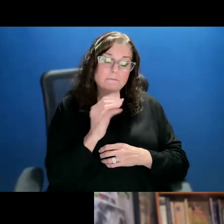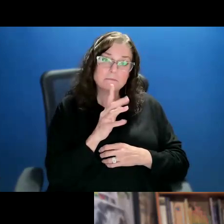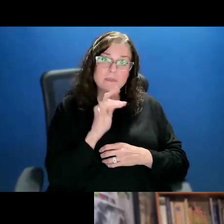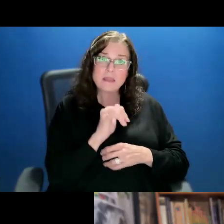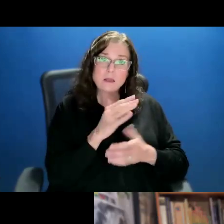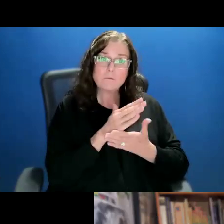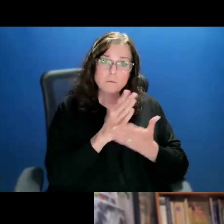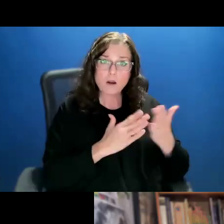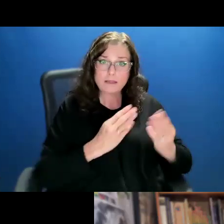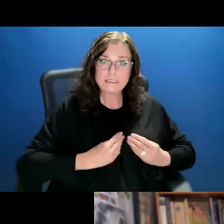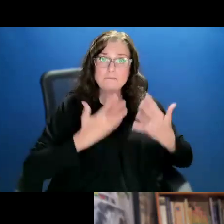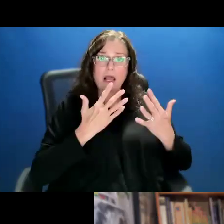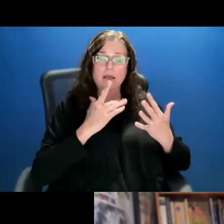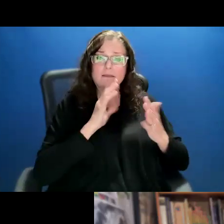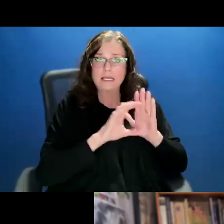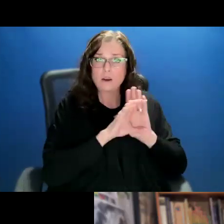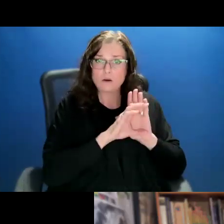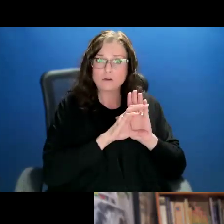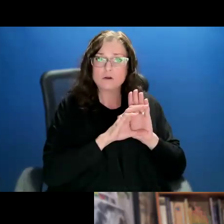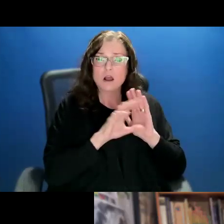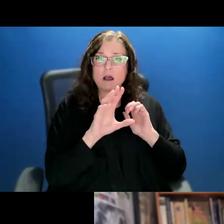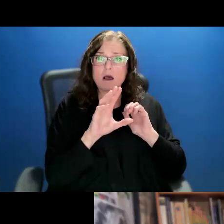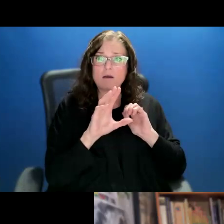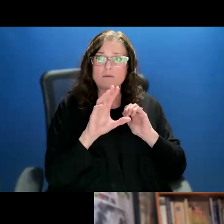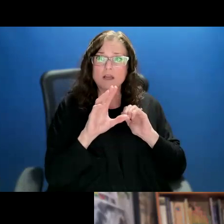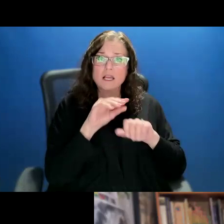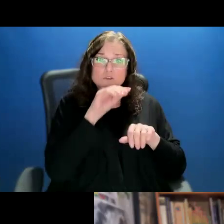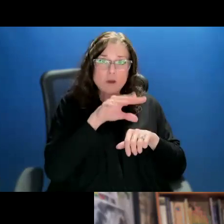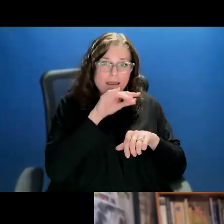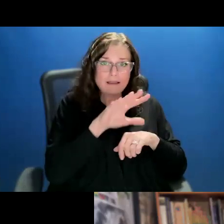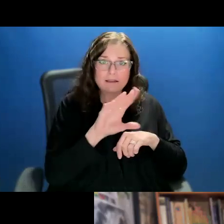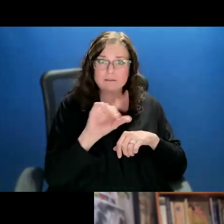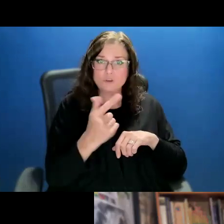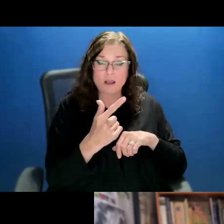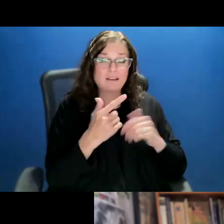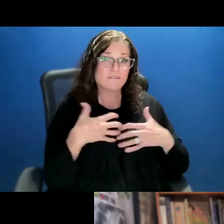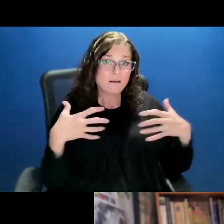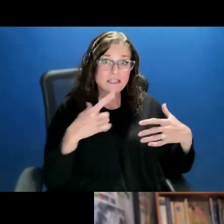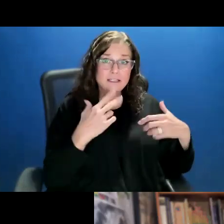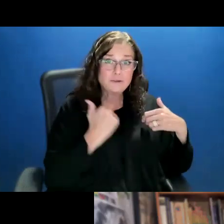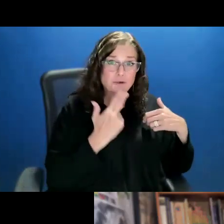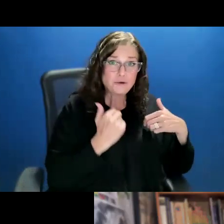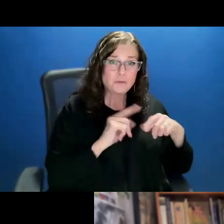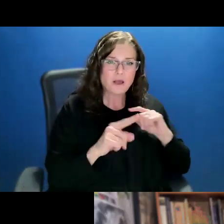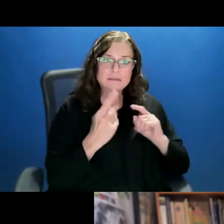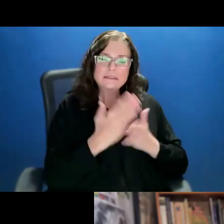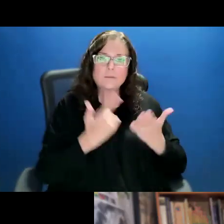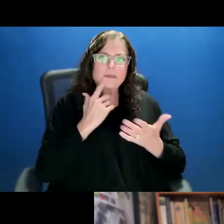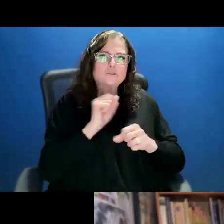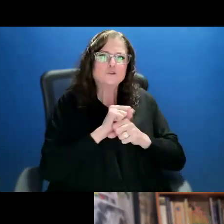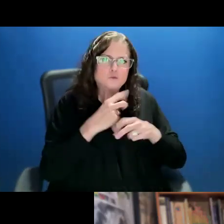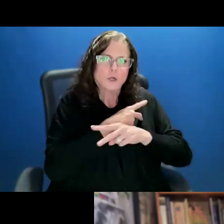that partly inspired the character of Dragon Dog, who's also very fluffy and very cute, but has some things to work